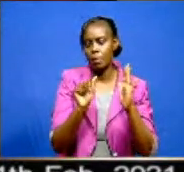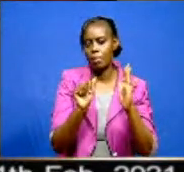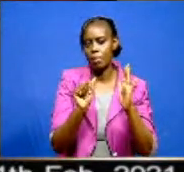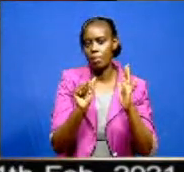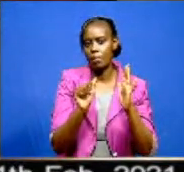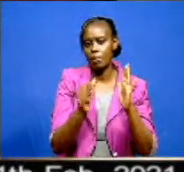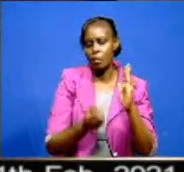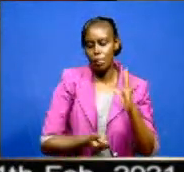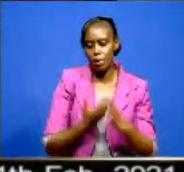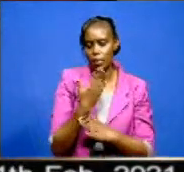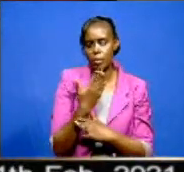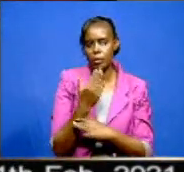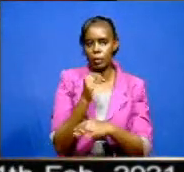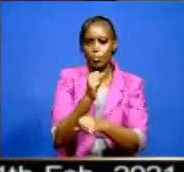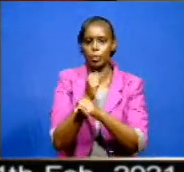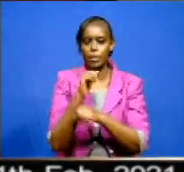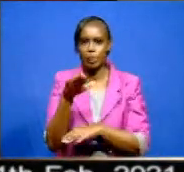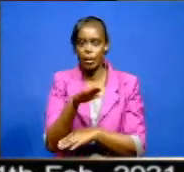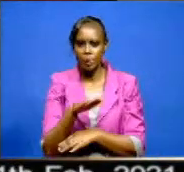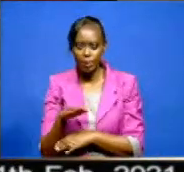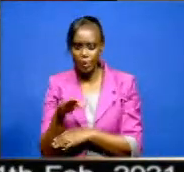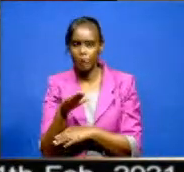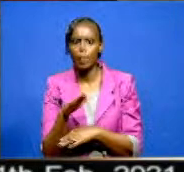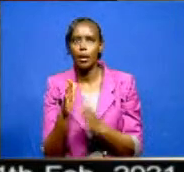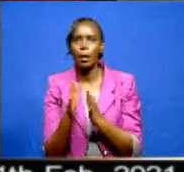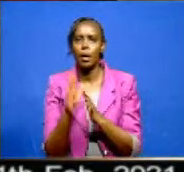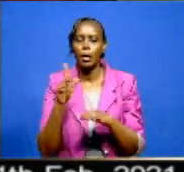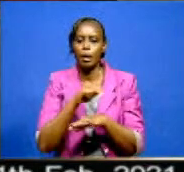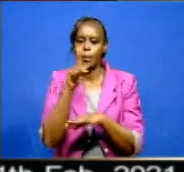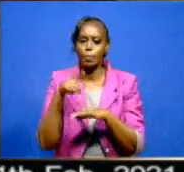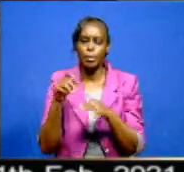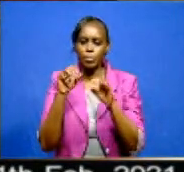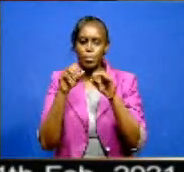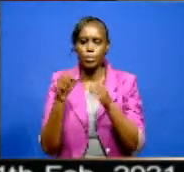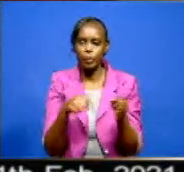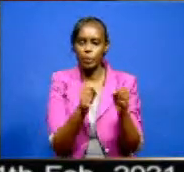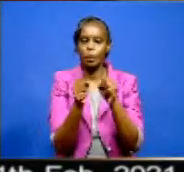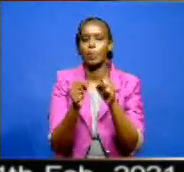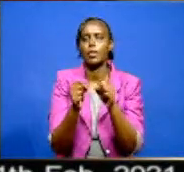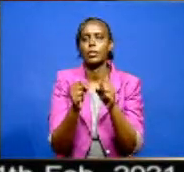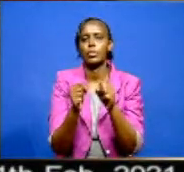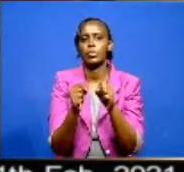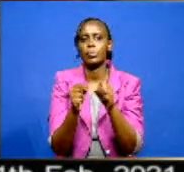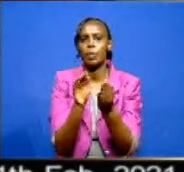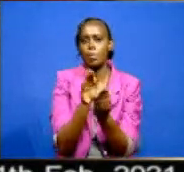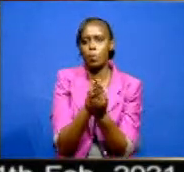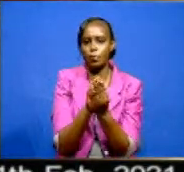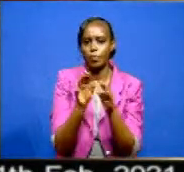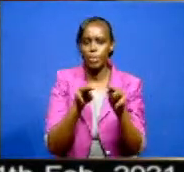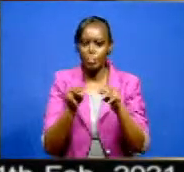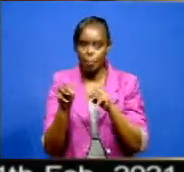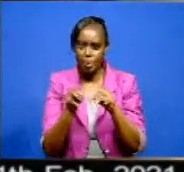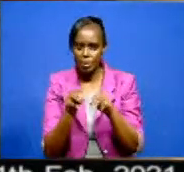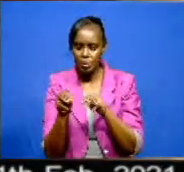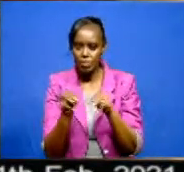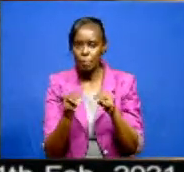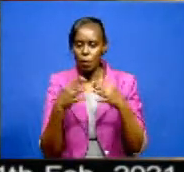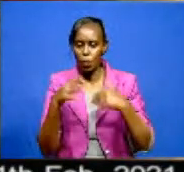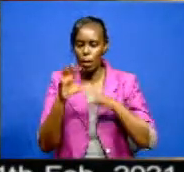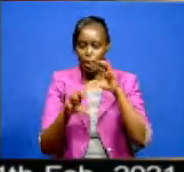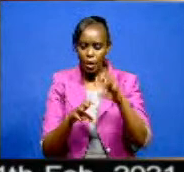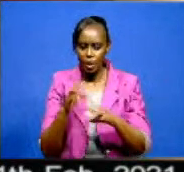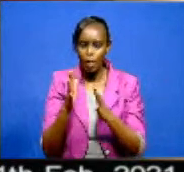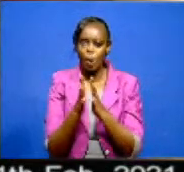of the establishment of protected areas as the principal strategy for conserving and managing wildlife,